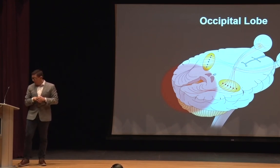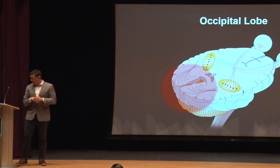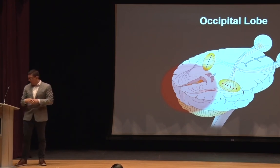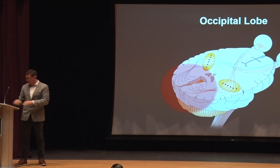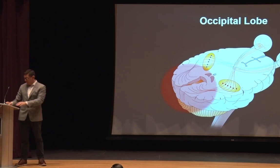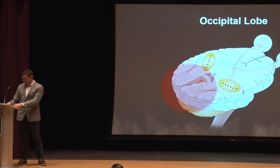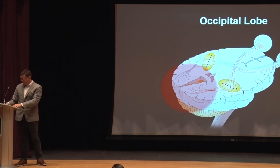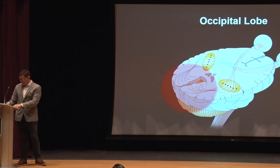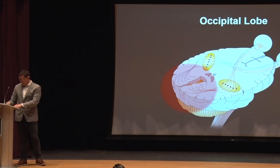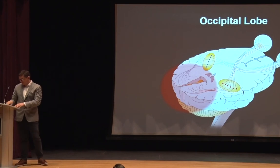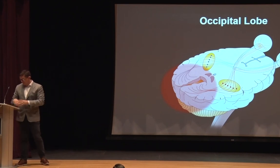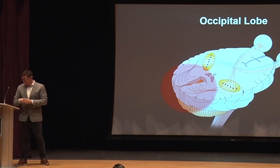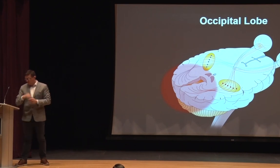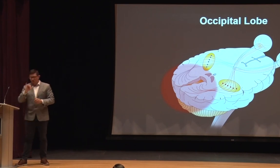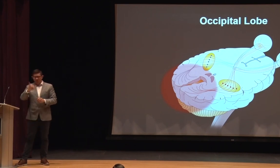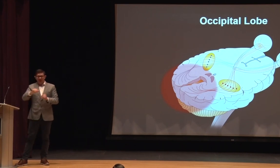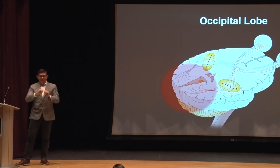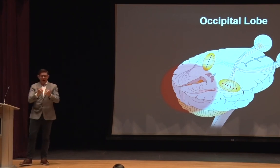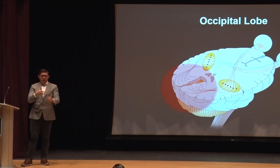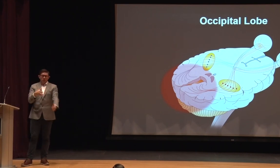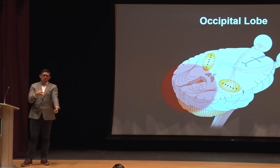back.